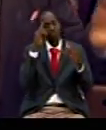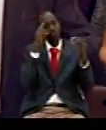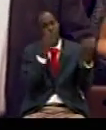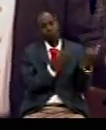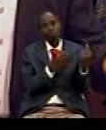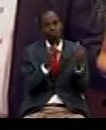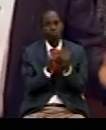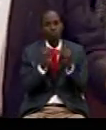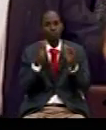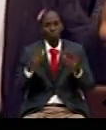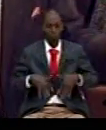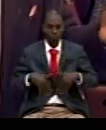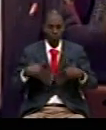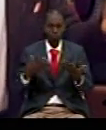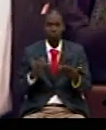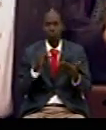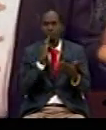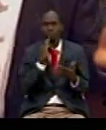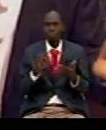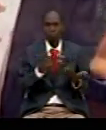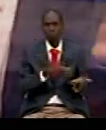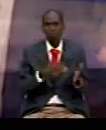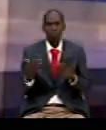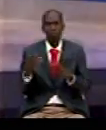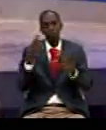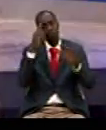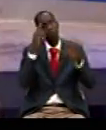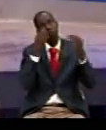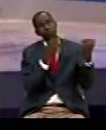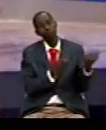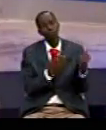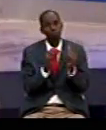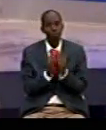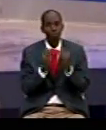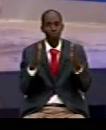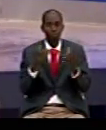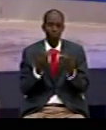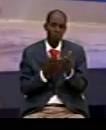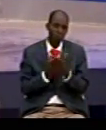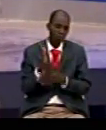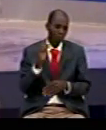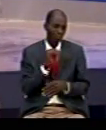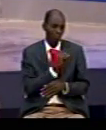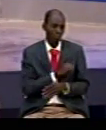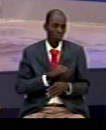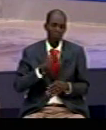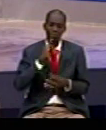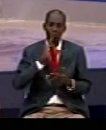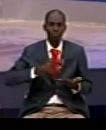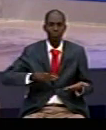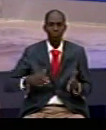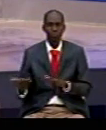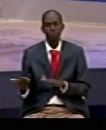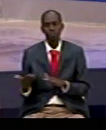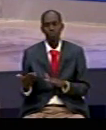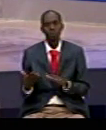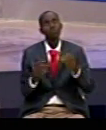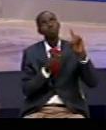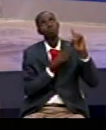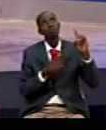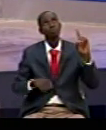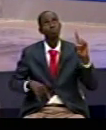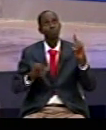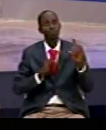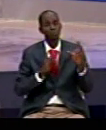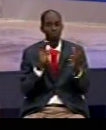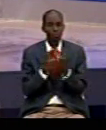without confession is dead. Faith without the right attitude is dead. Lord, I